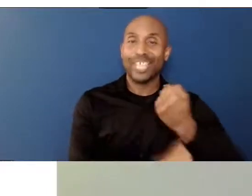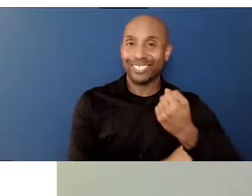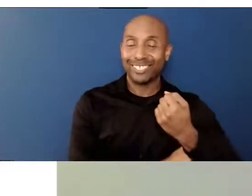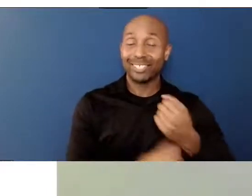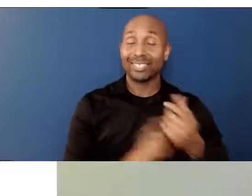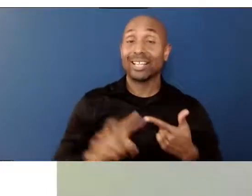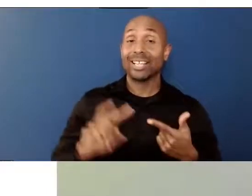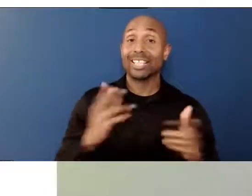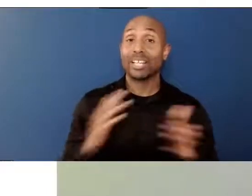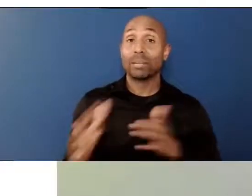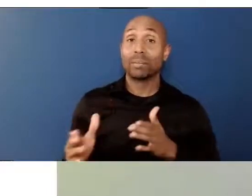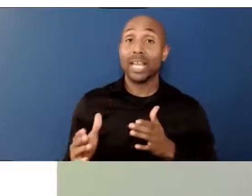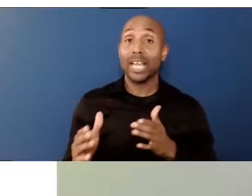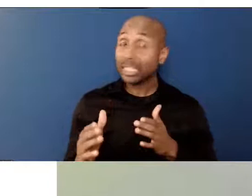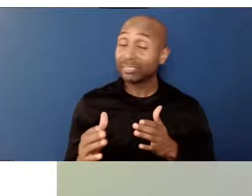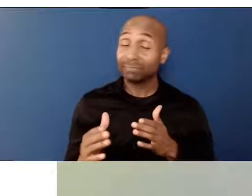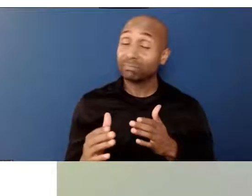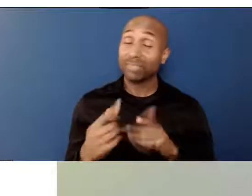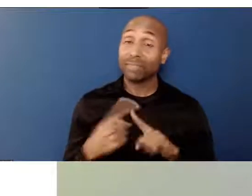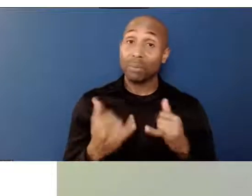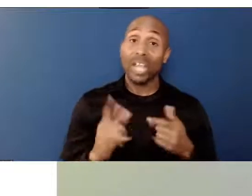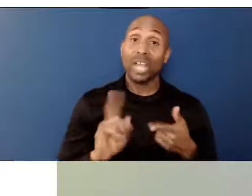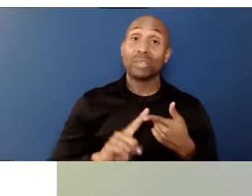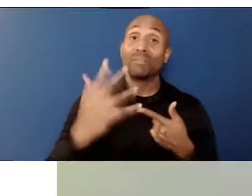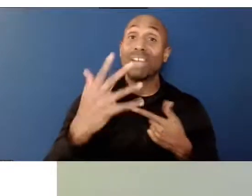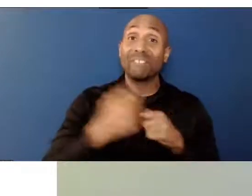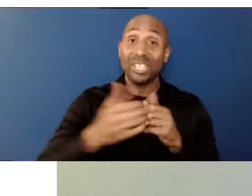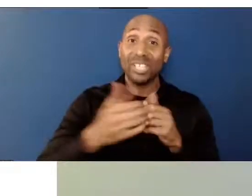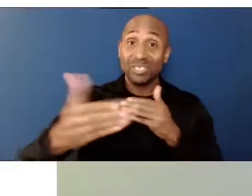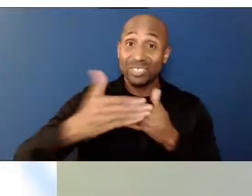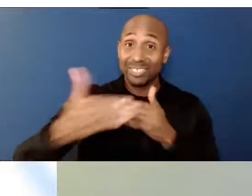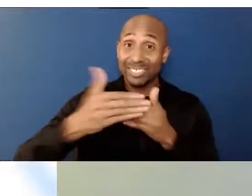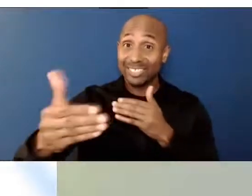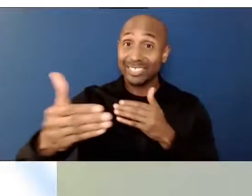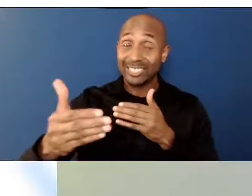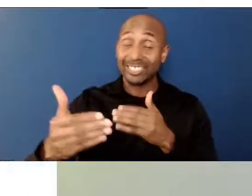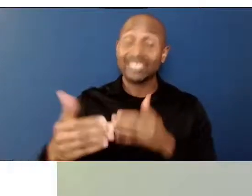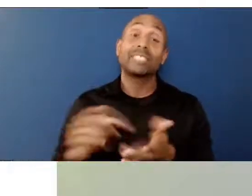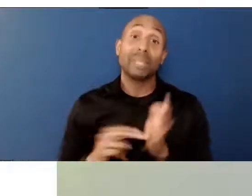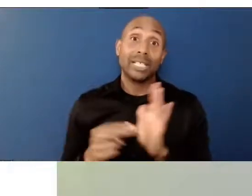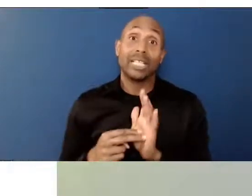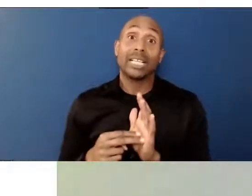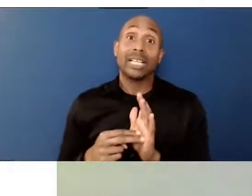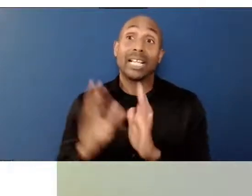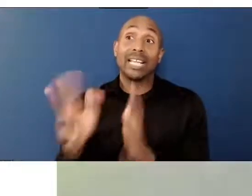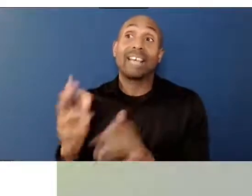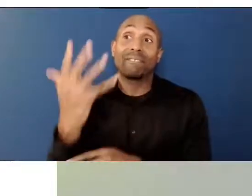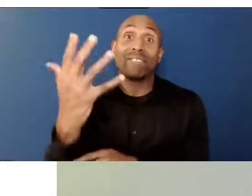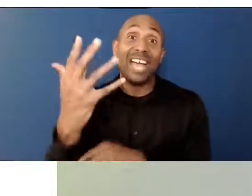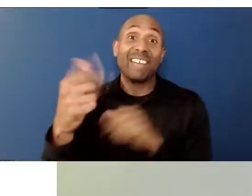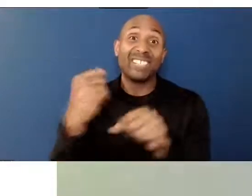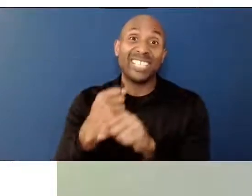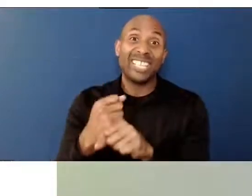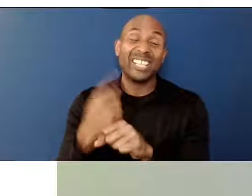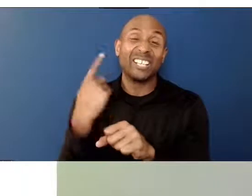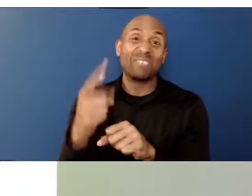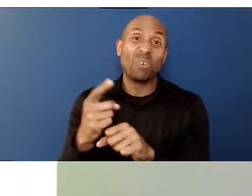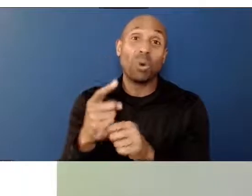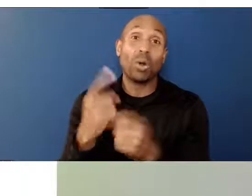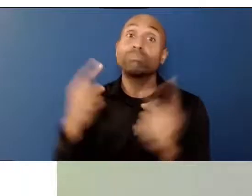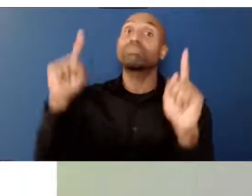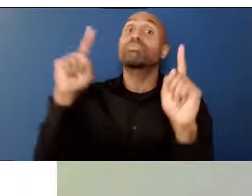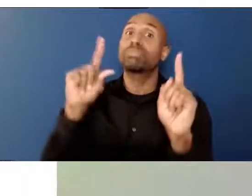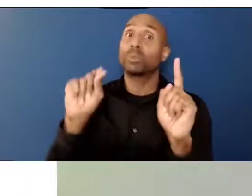5 years out from our goal of an accessible Nova Scotia by 2030. So you can be sure that this